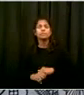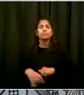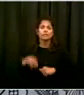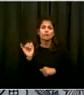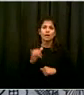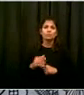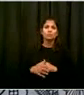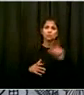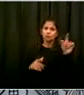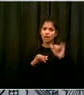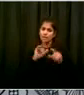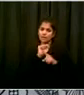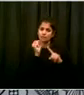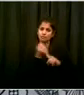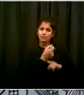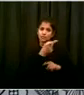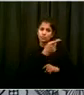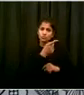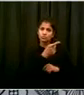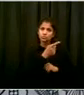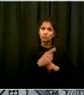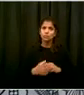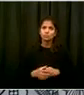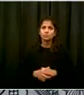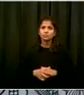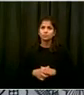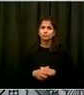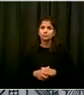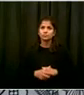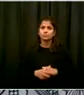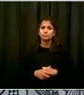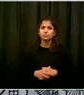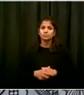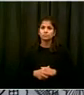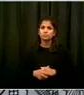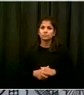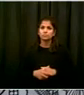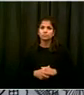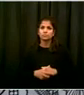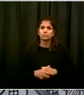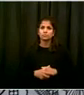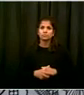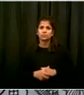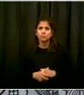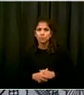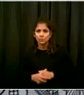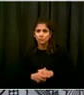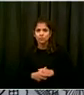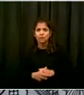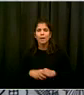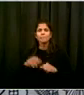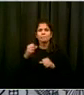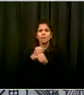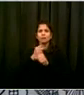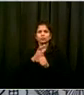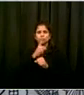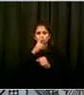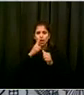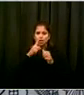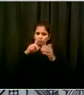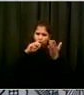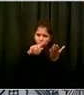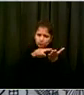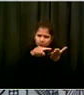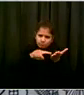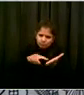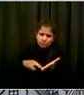the most thorough evaluation of what happened, and then we'll act accordingly from that information on any changes we need to